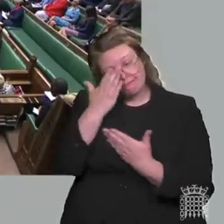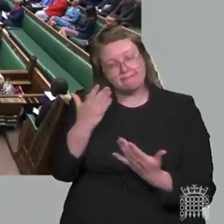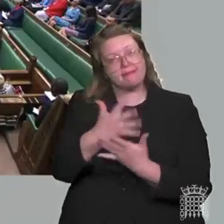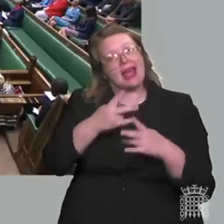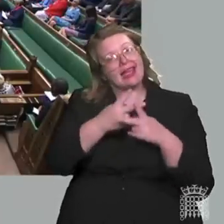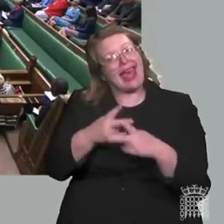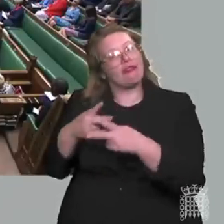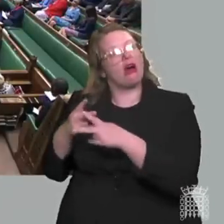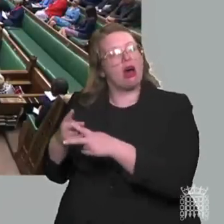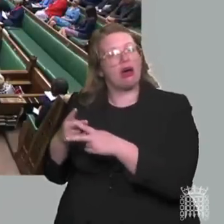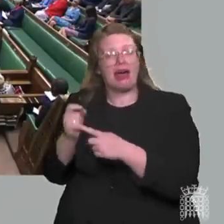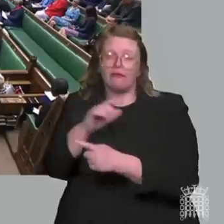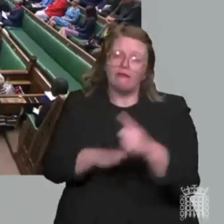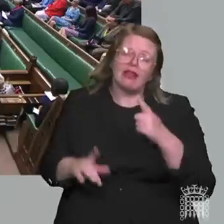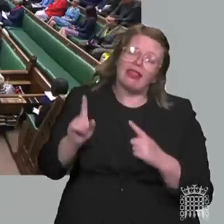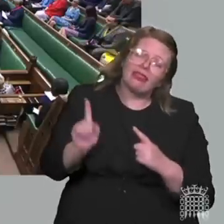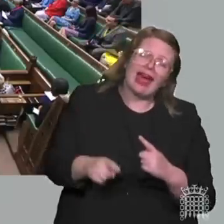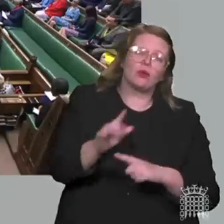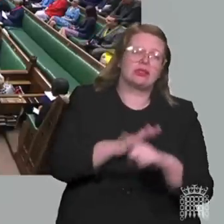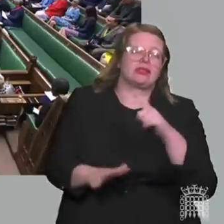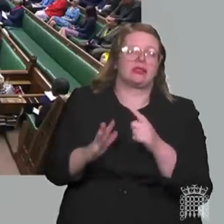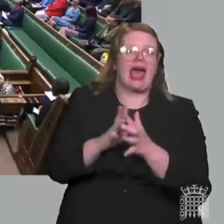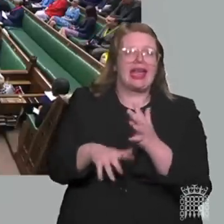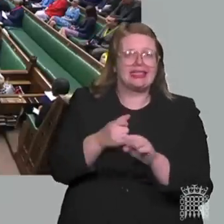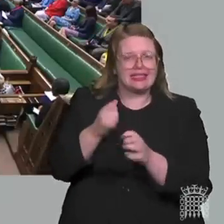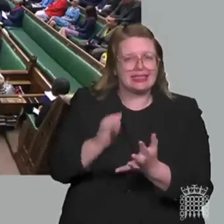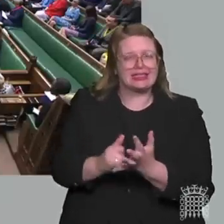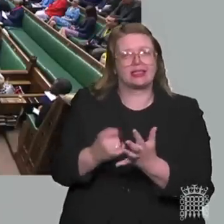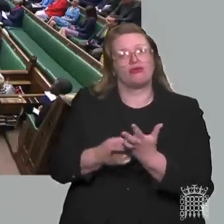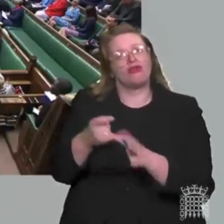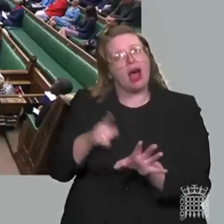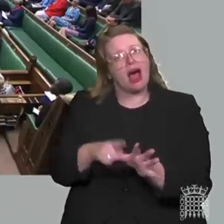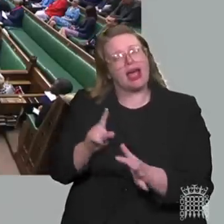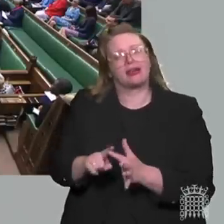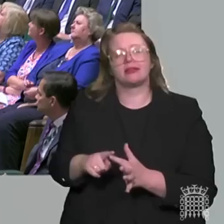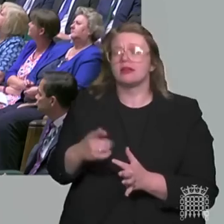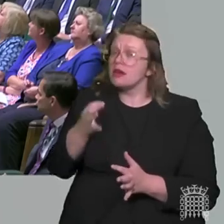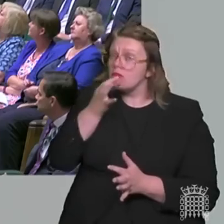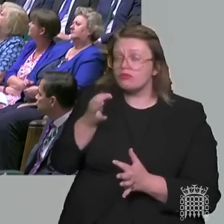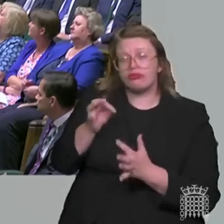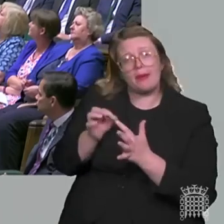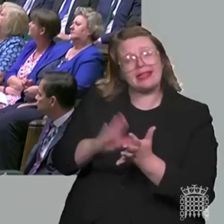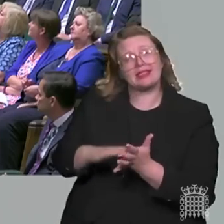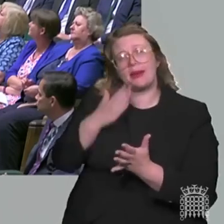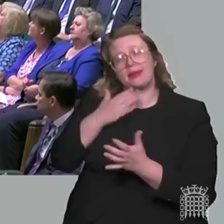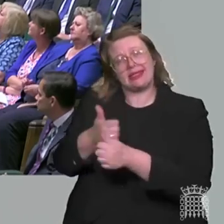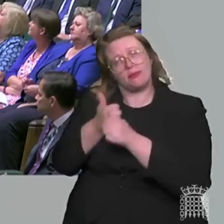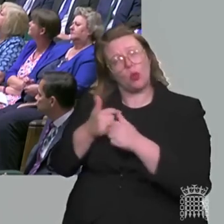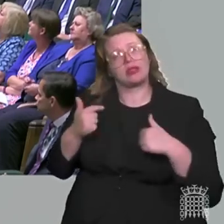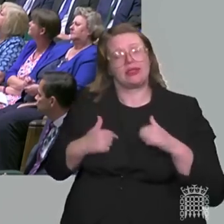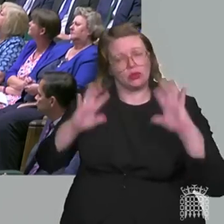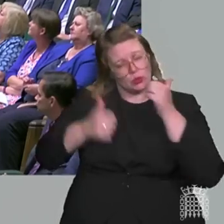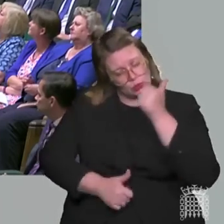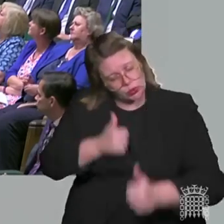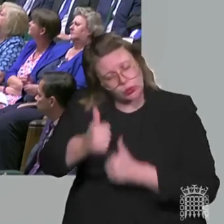are thousands across beautiful Hastings and Rye. Would the Prime Minister join me in thanking them all for their priceless value and